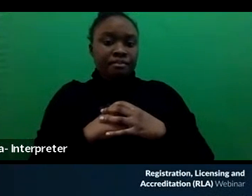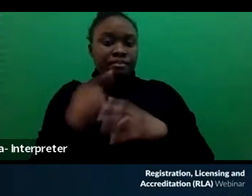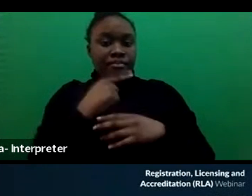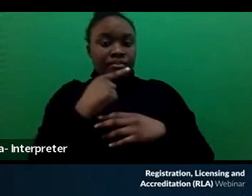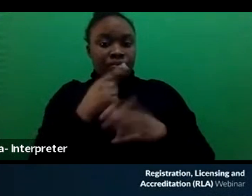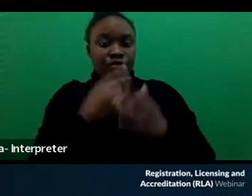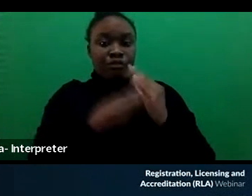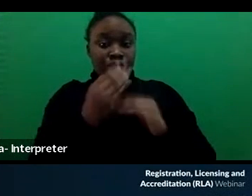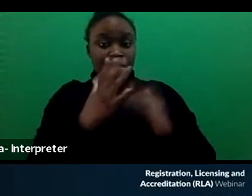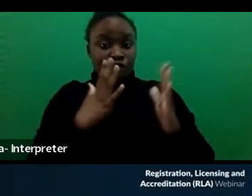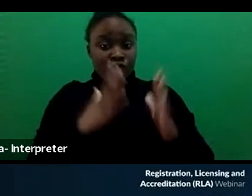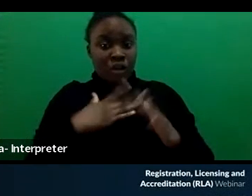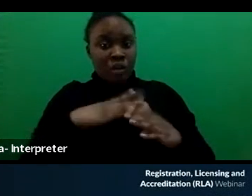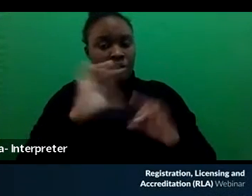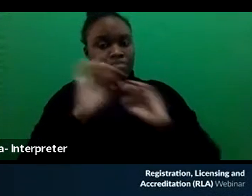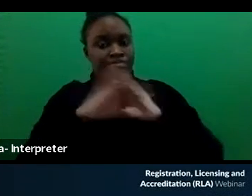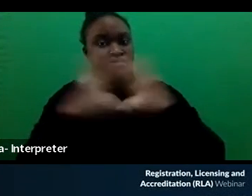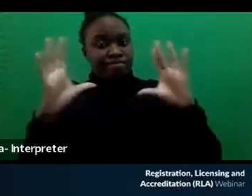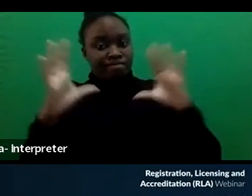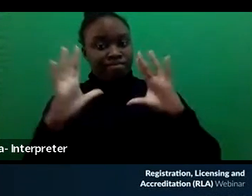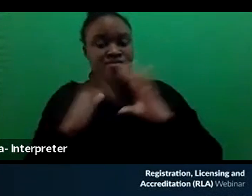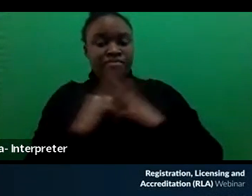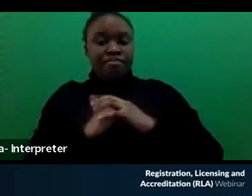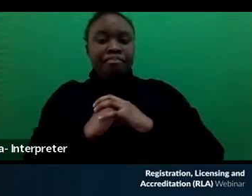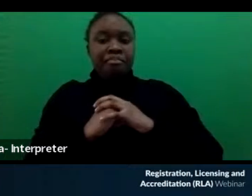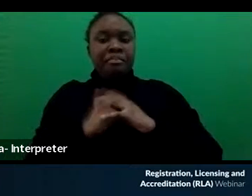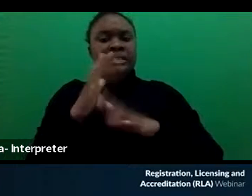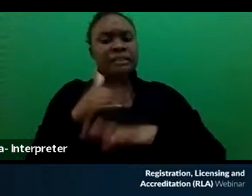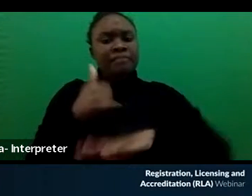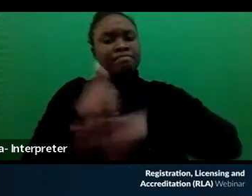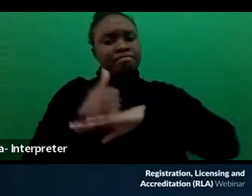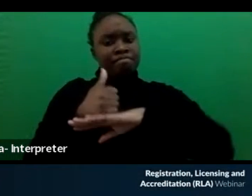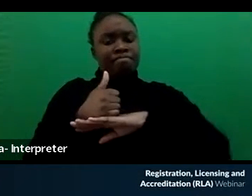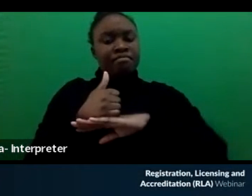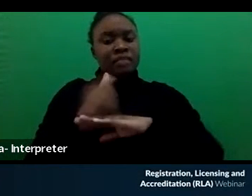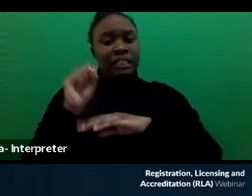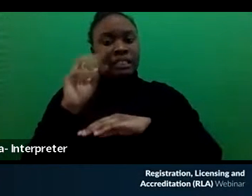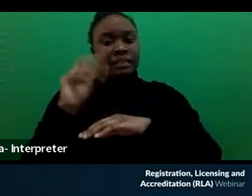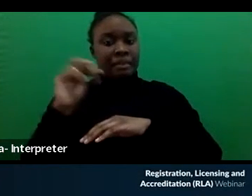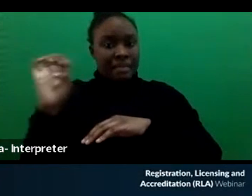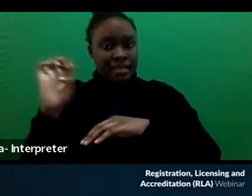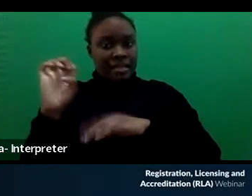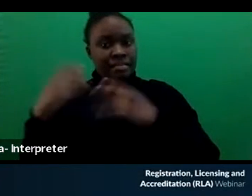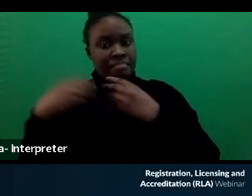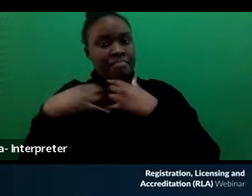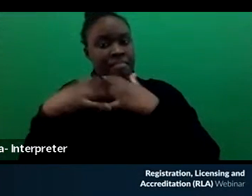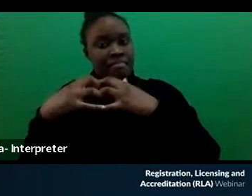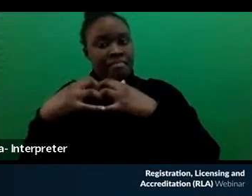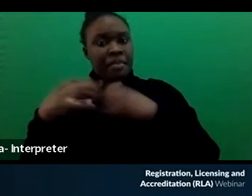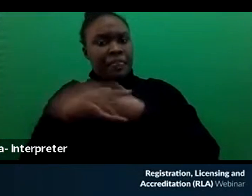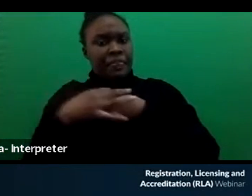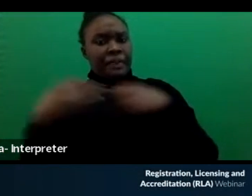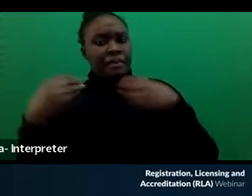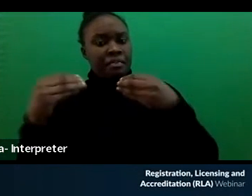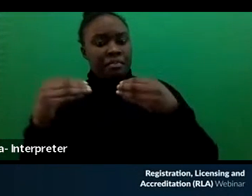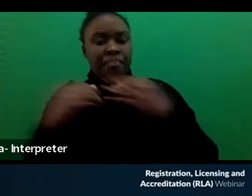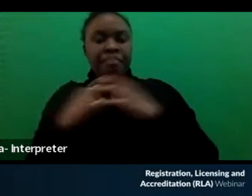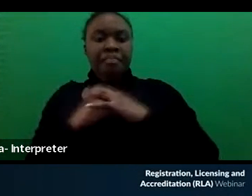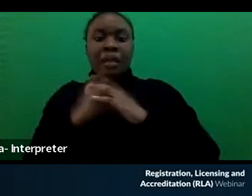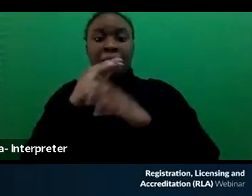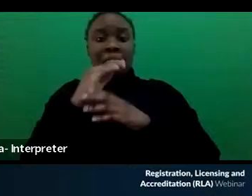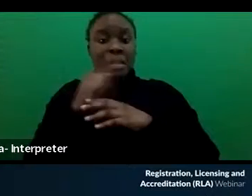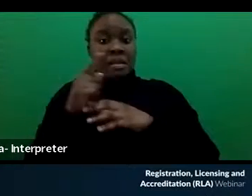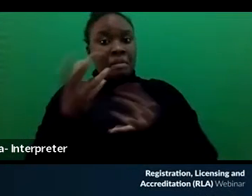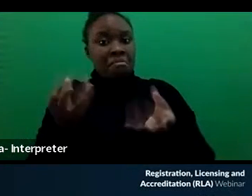clarify for them. They are starting up as a SMME. What are the available incentives for